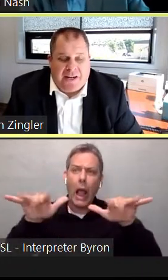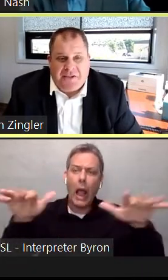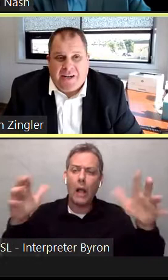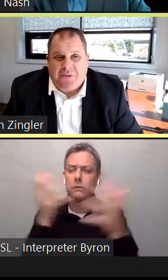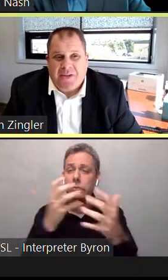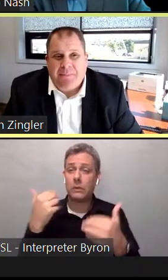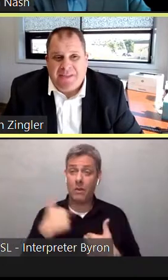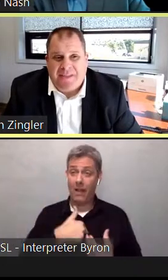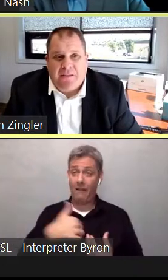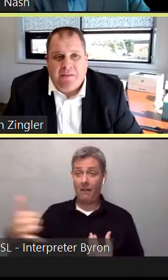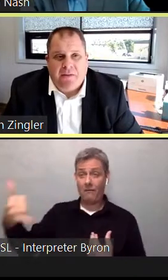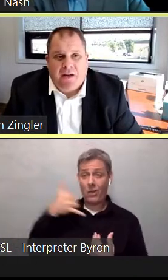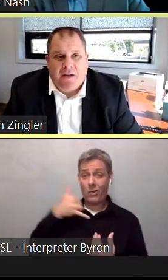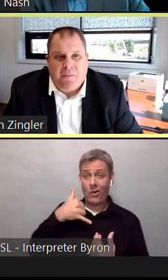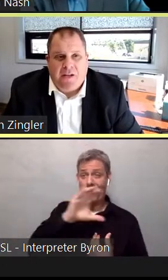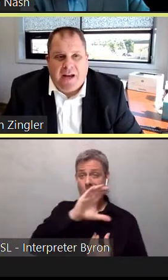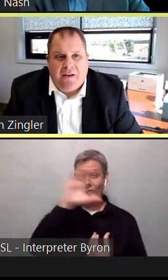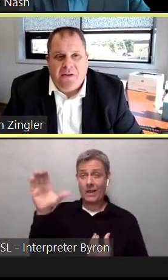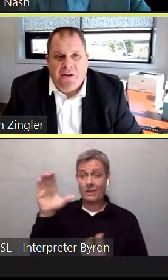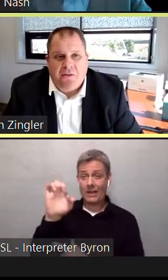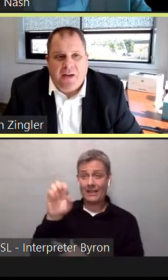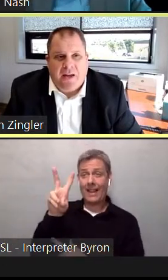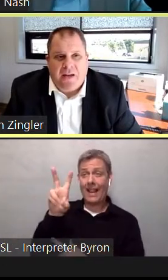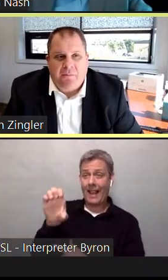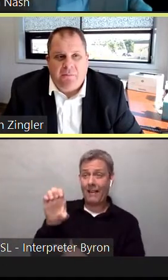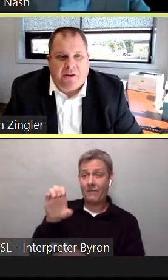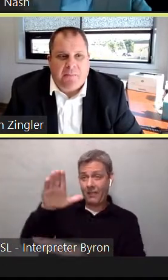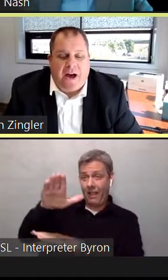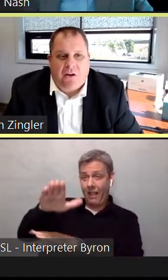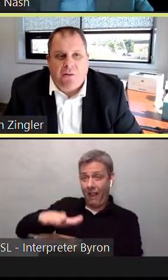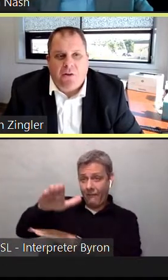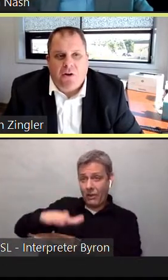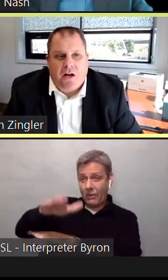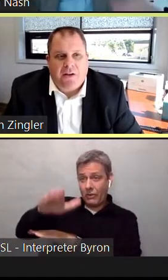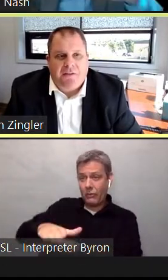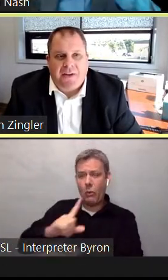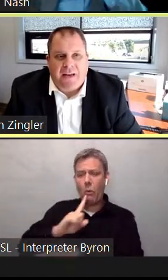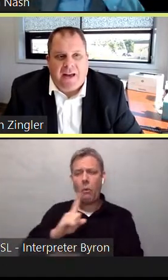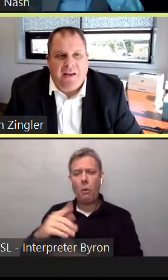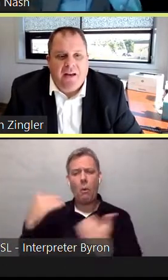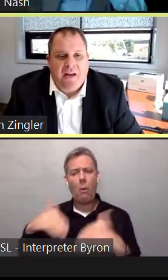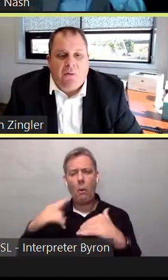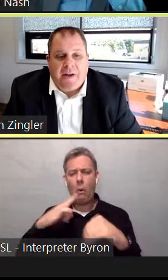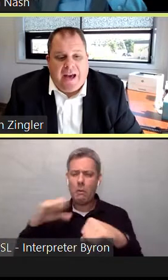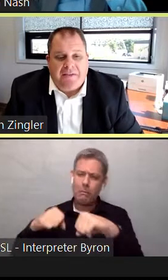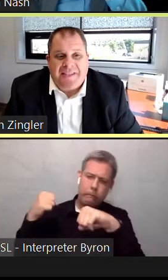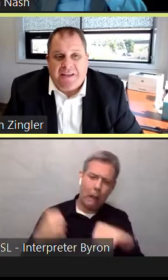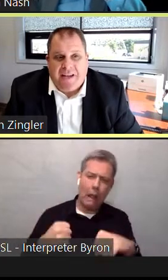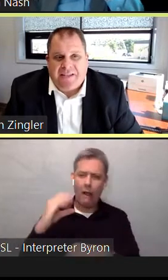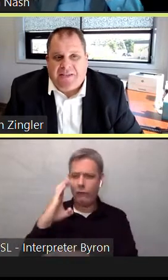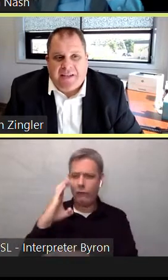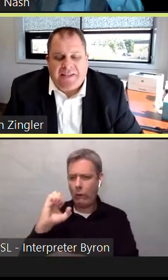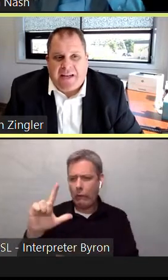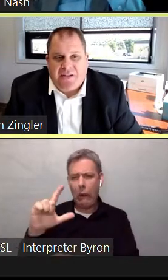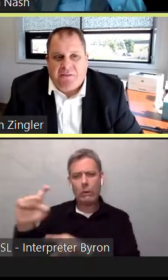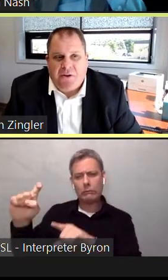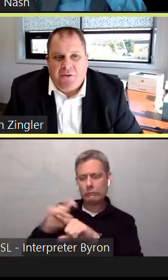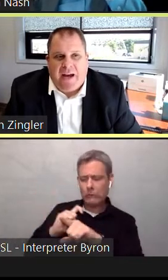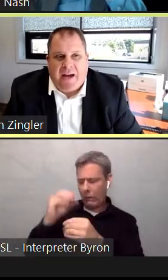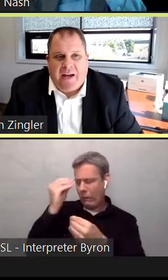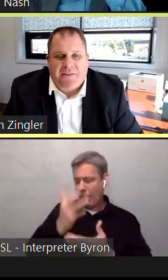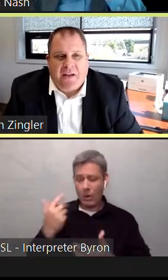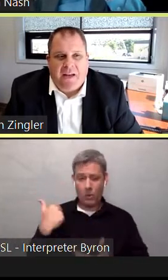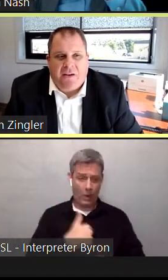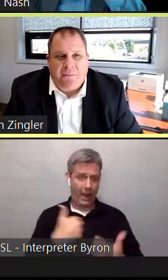call actually on Christmas Eve in the afternoon, and it was a very powerful call to say that we have a CVS clinic scheduled for